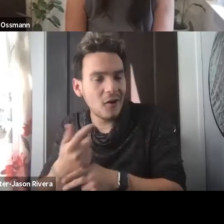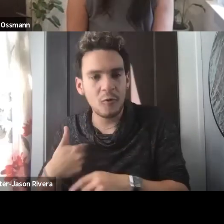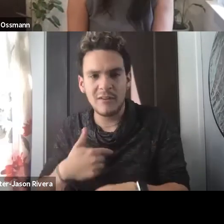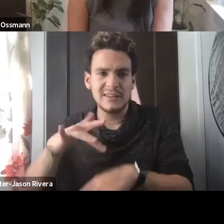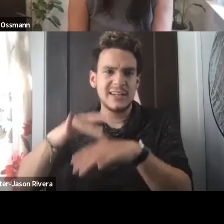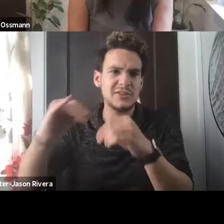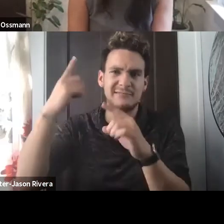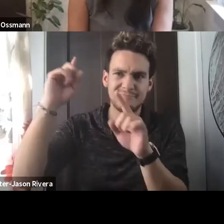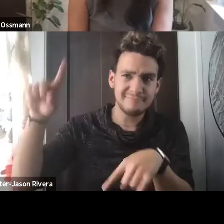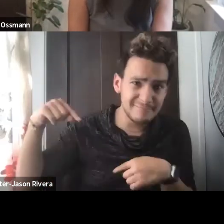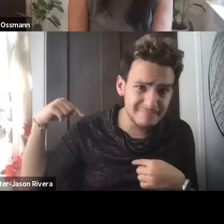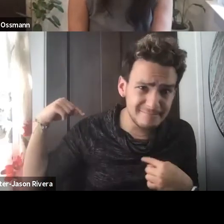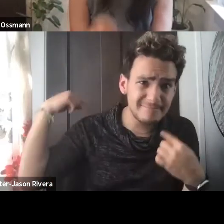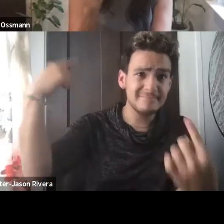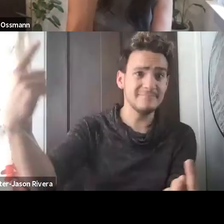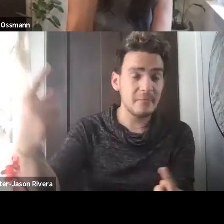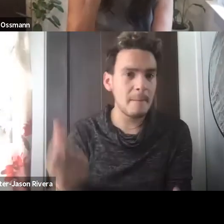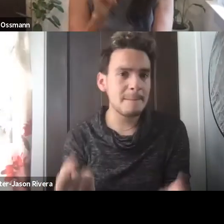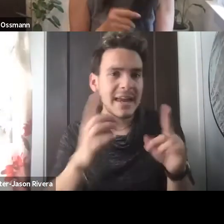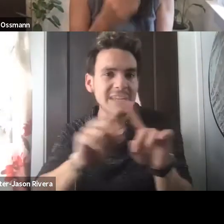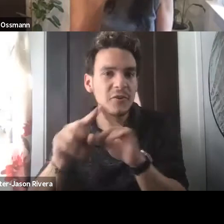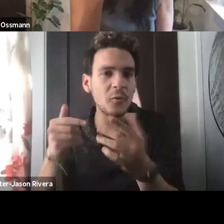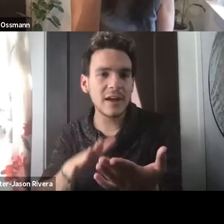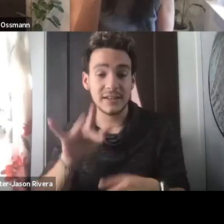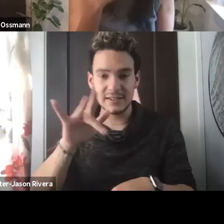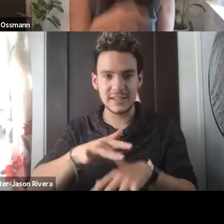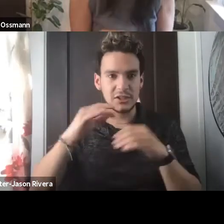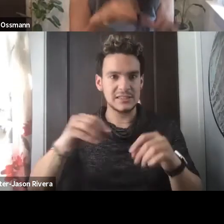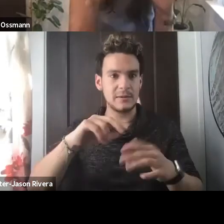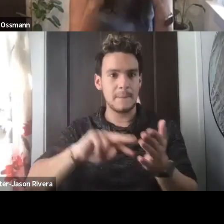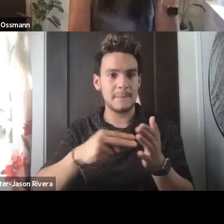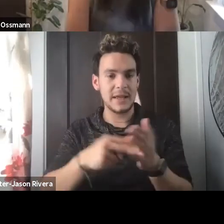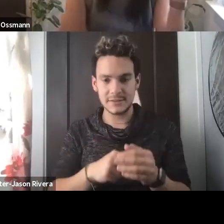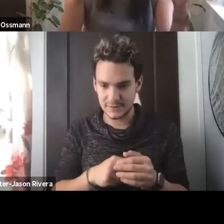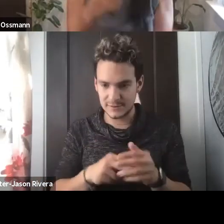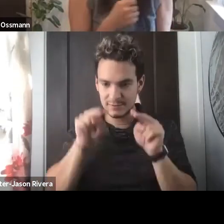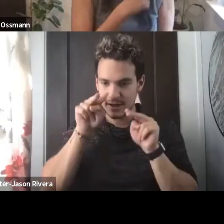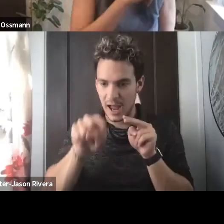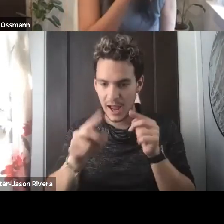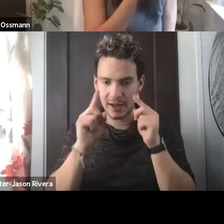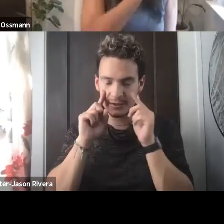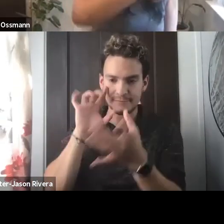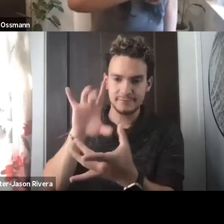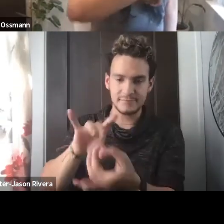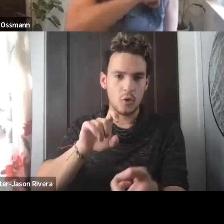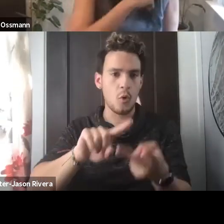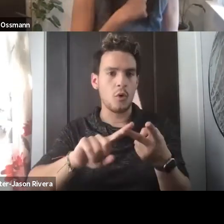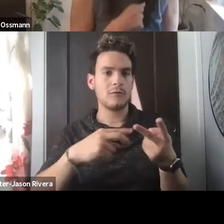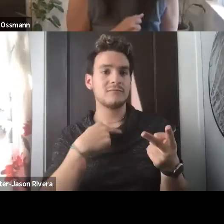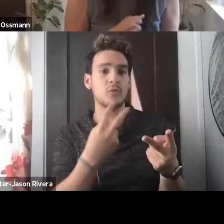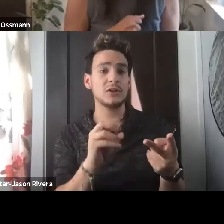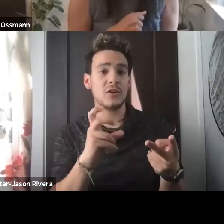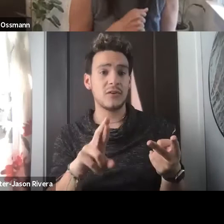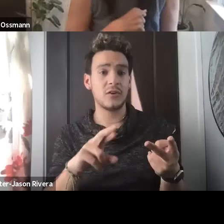years, and touchless through many ways, right? Touchless does not necessarily mean via eye contact or some sort of voiceover. Touchless is